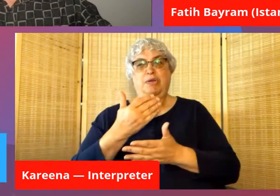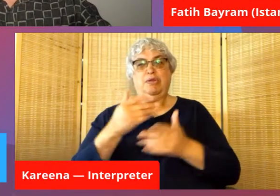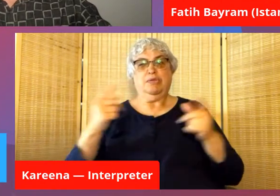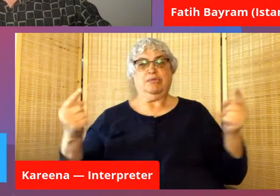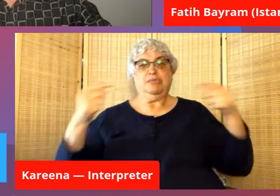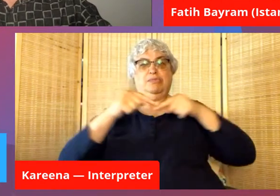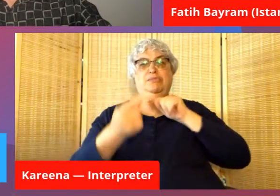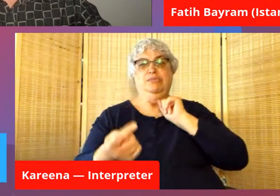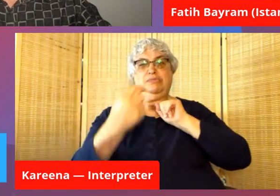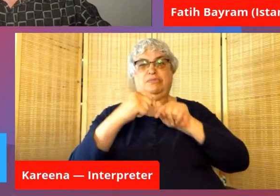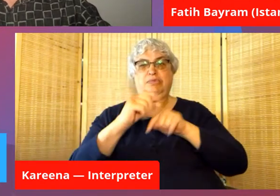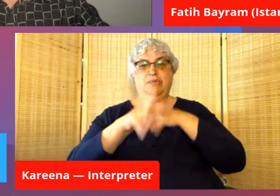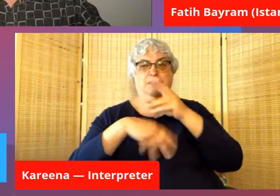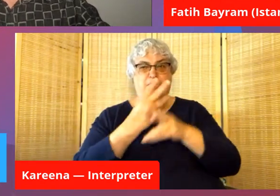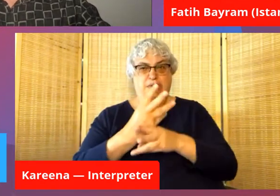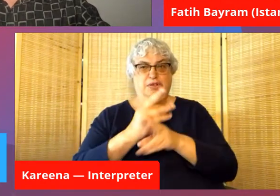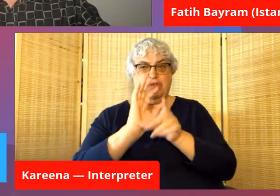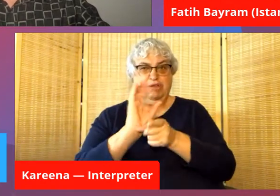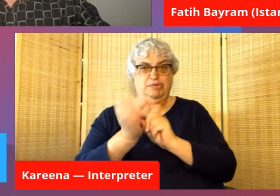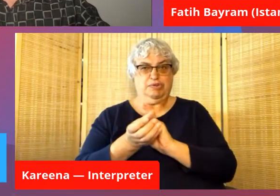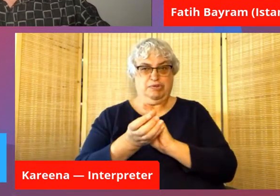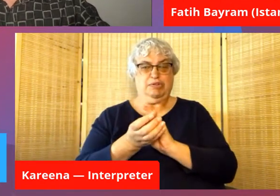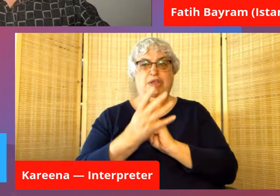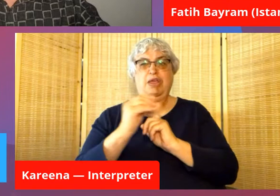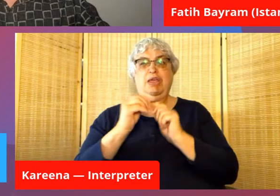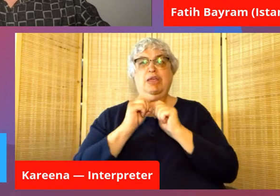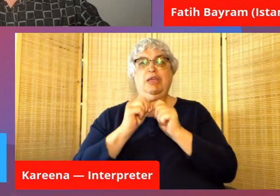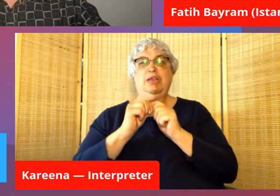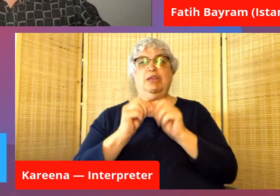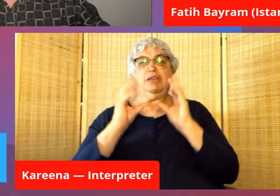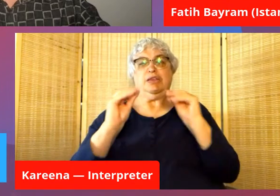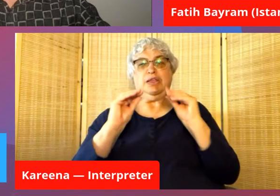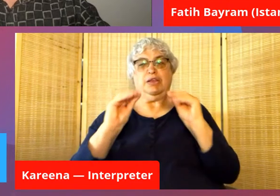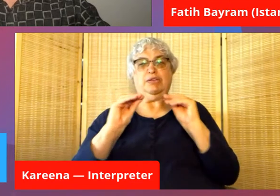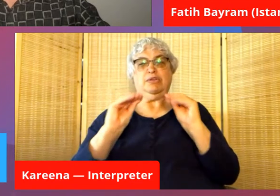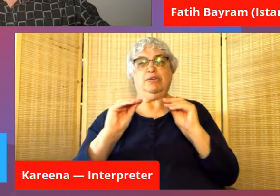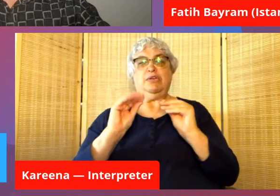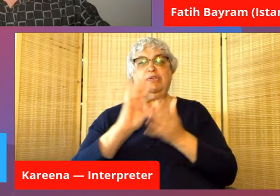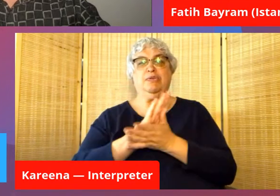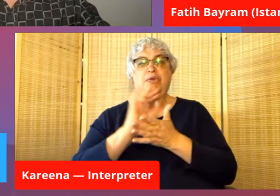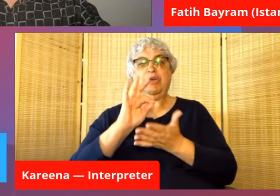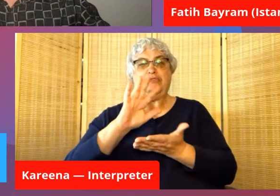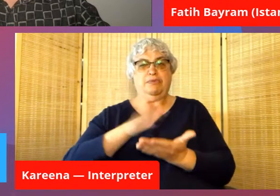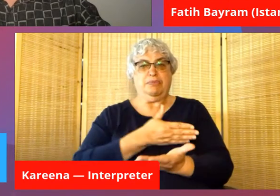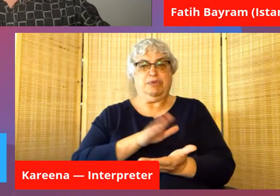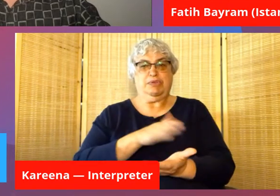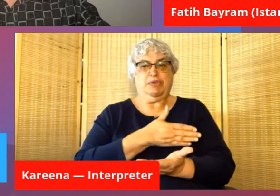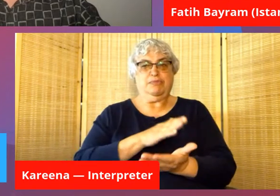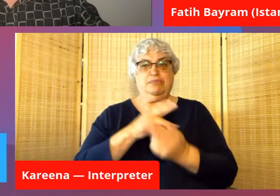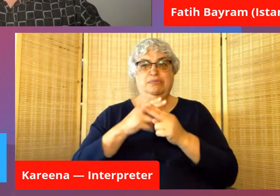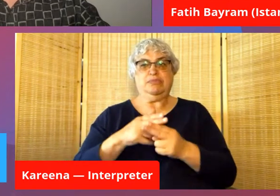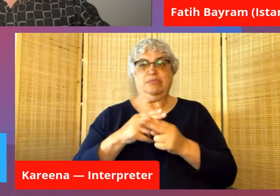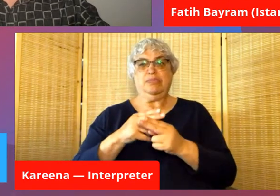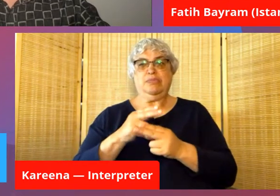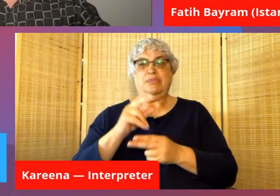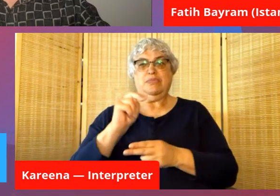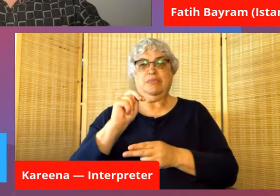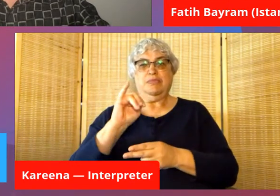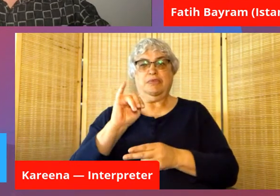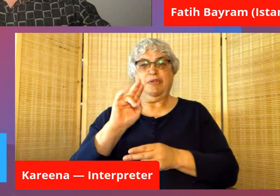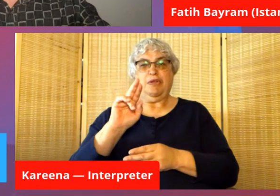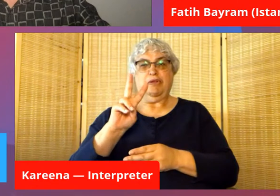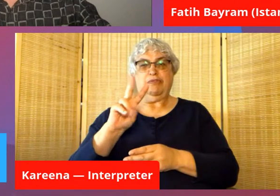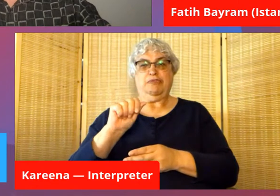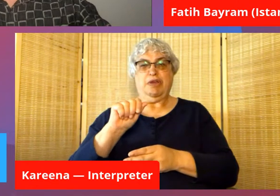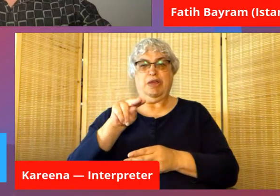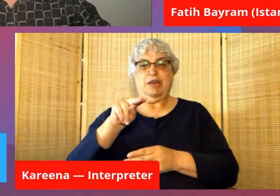of world cultures, and they continue to teach at their school of music, which they call Nirvana,